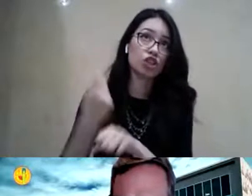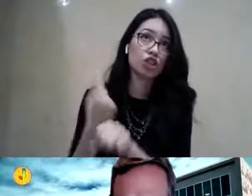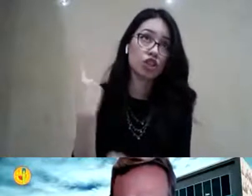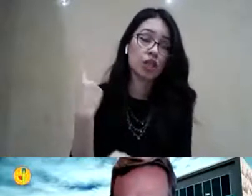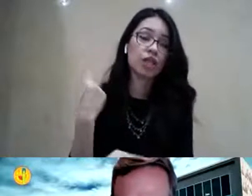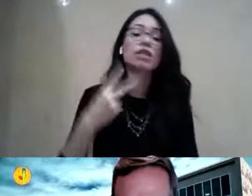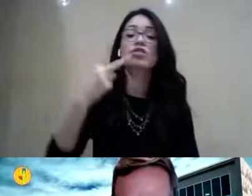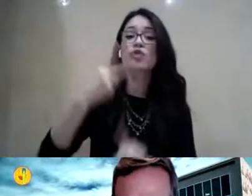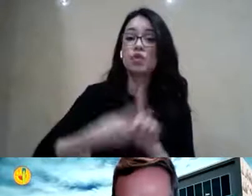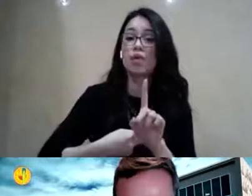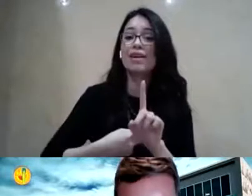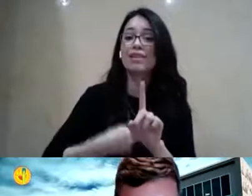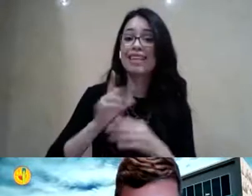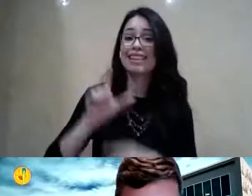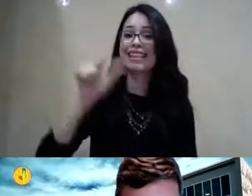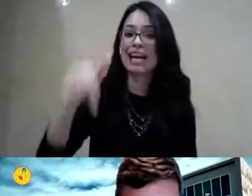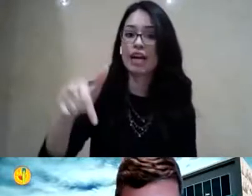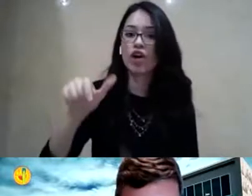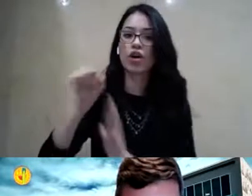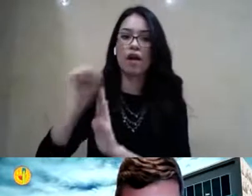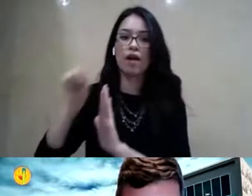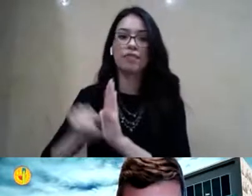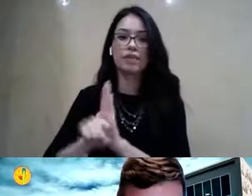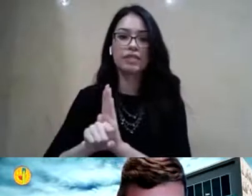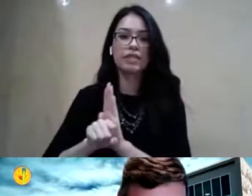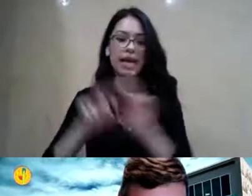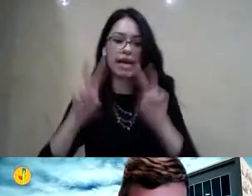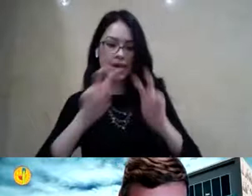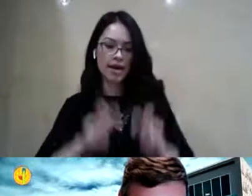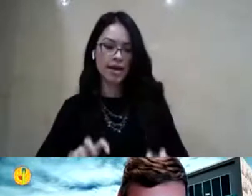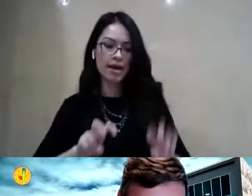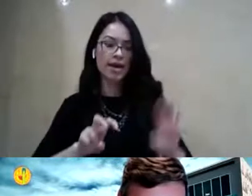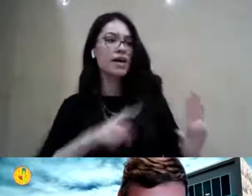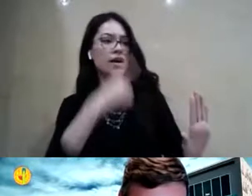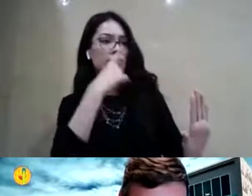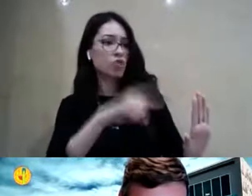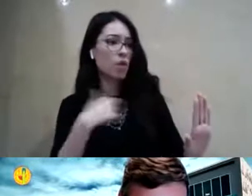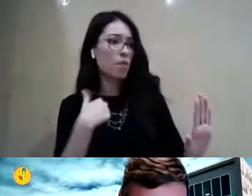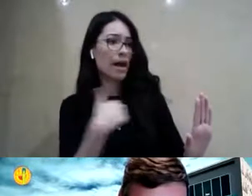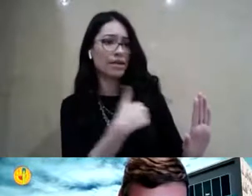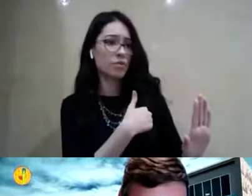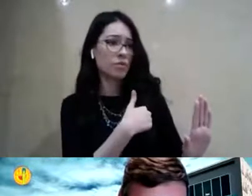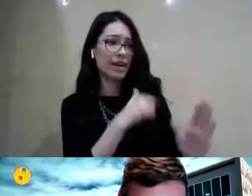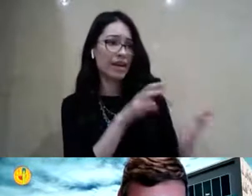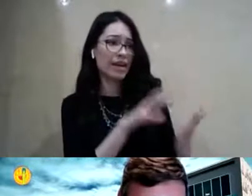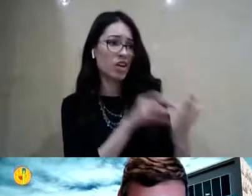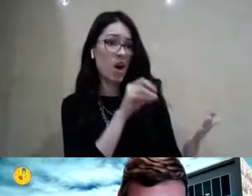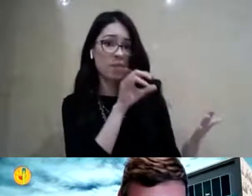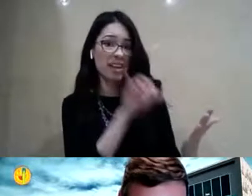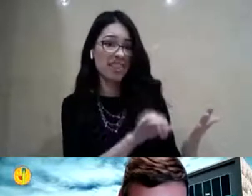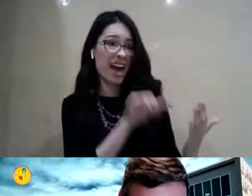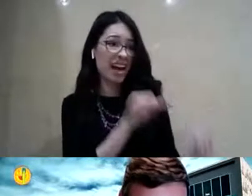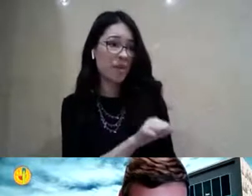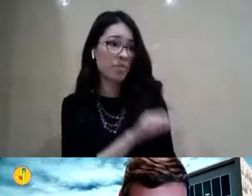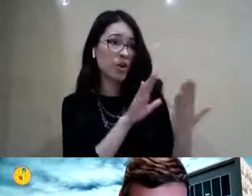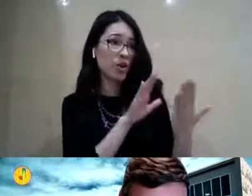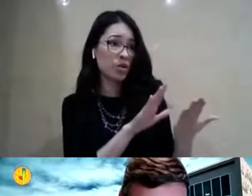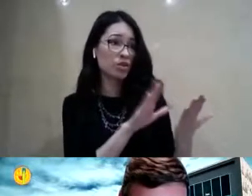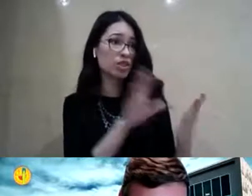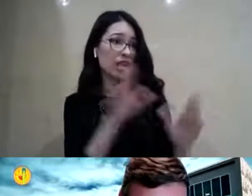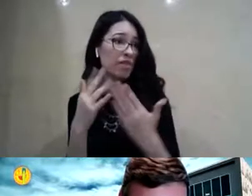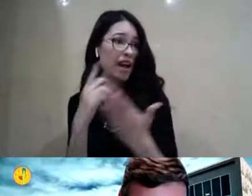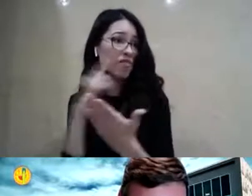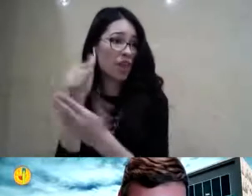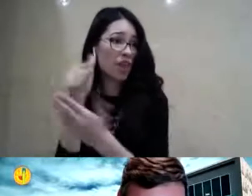looked at our agreement and said, well, you have the best agreement. Do you mind if we, the state, copy yours to offer to other school districts? So we have led, and we've continued to make